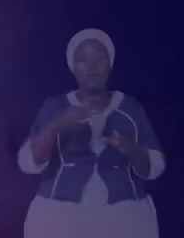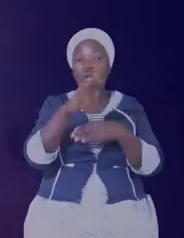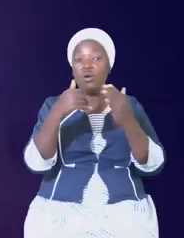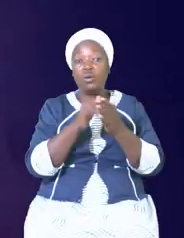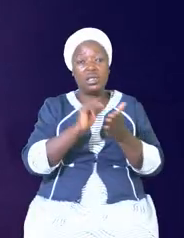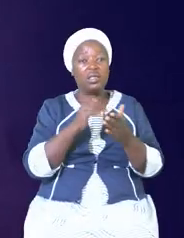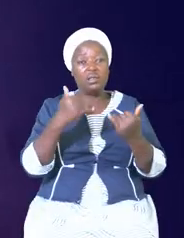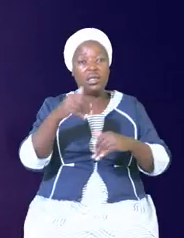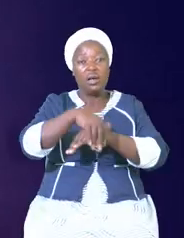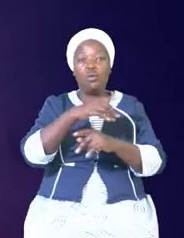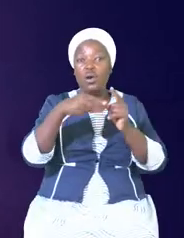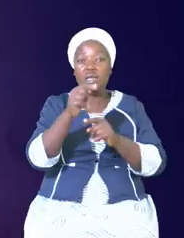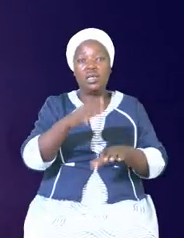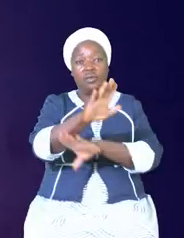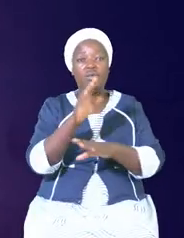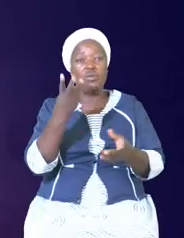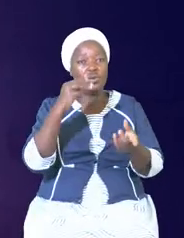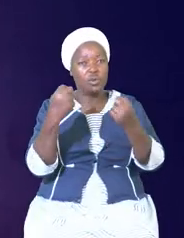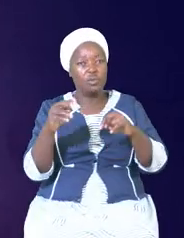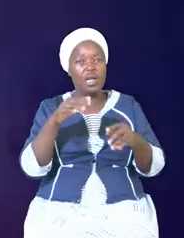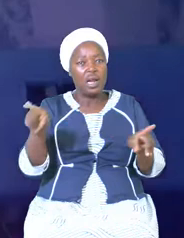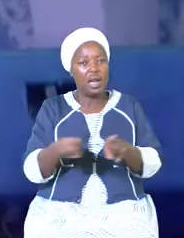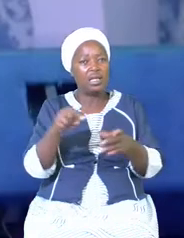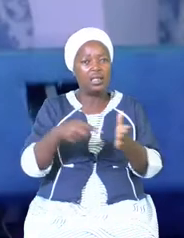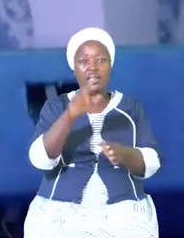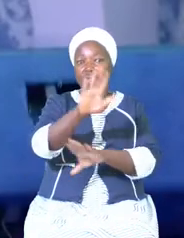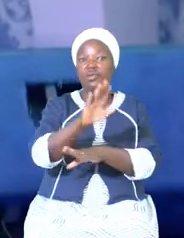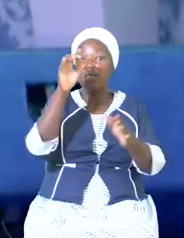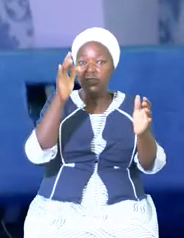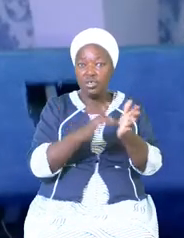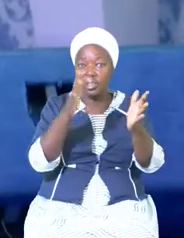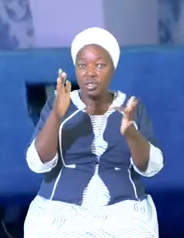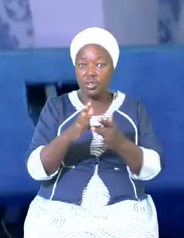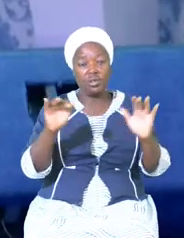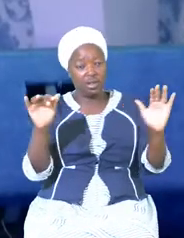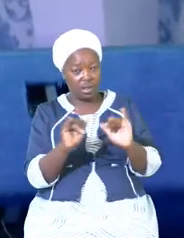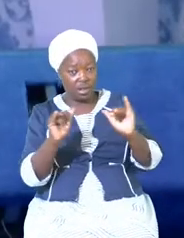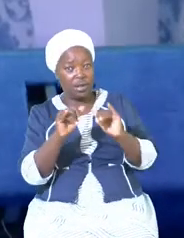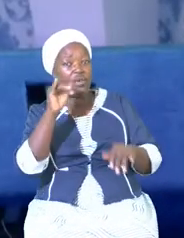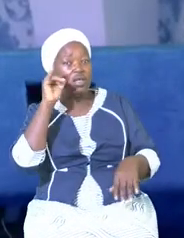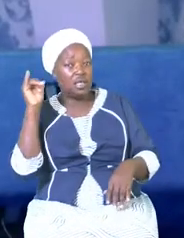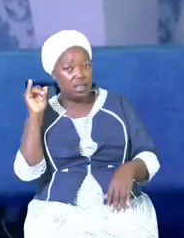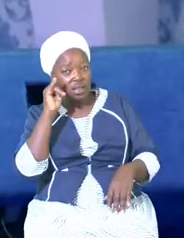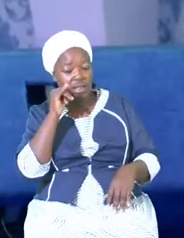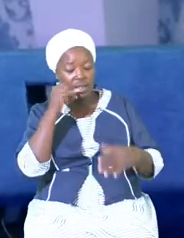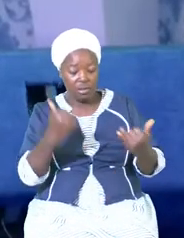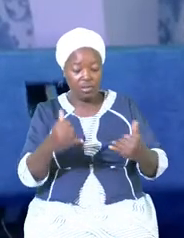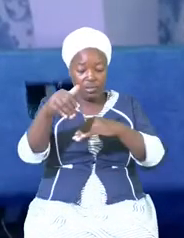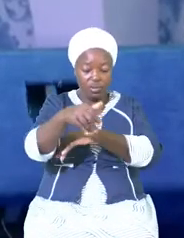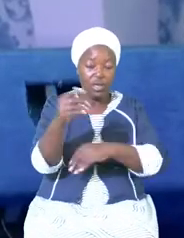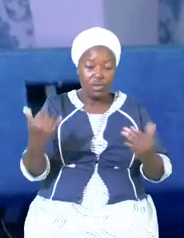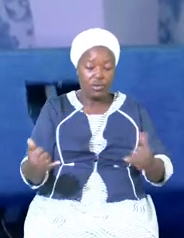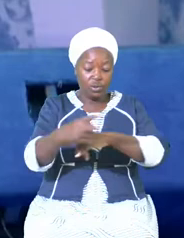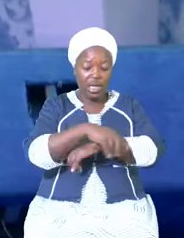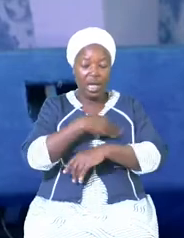was come, like this evening, Jesus, the same yesterday, today, and forever,